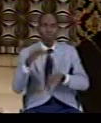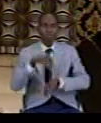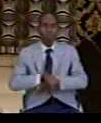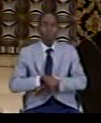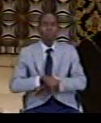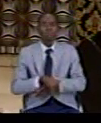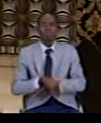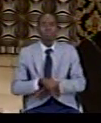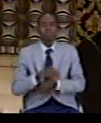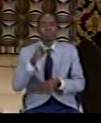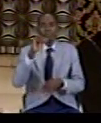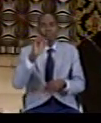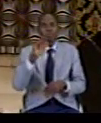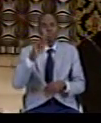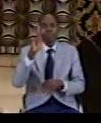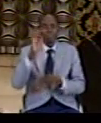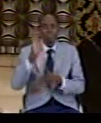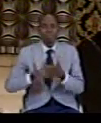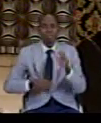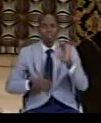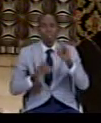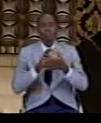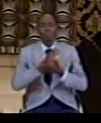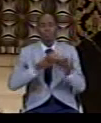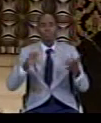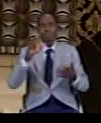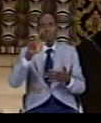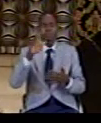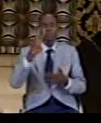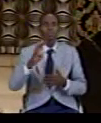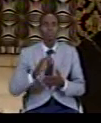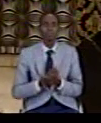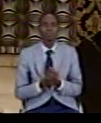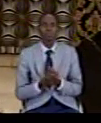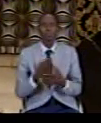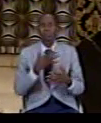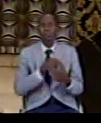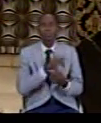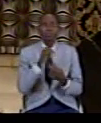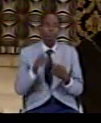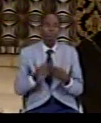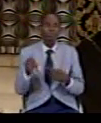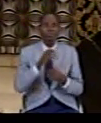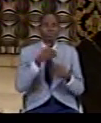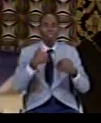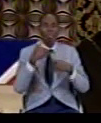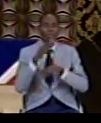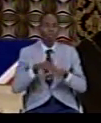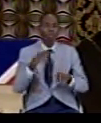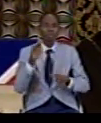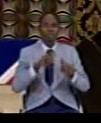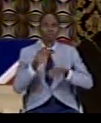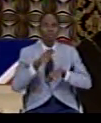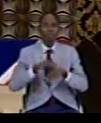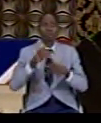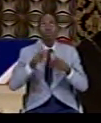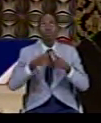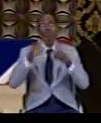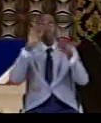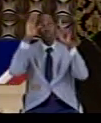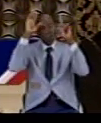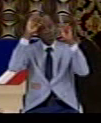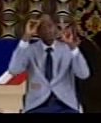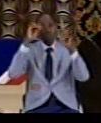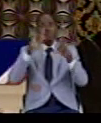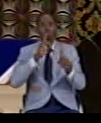chapter 8, reading from verse 34. And when he had called the people unto him, talking about